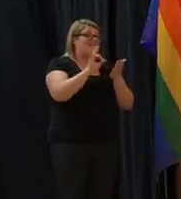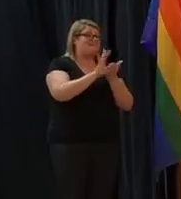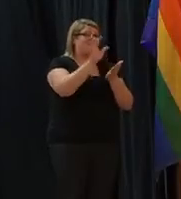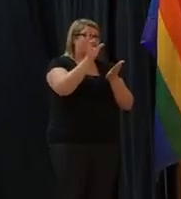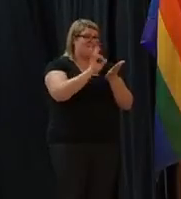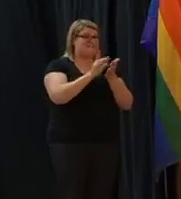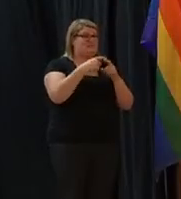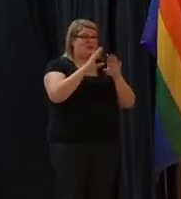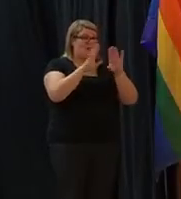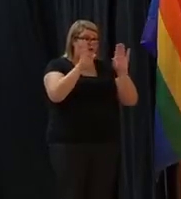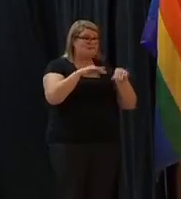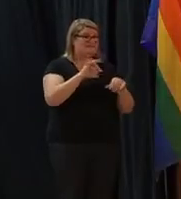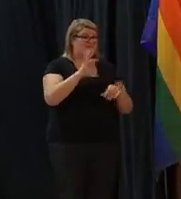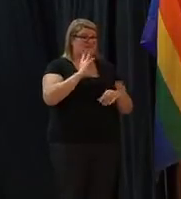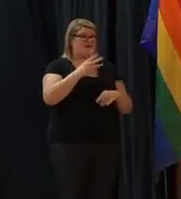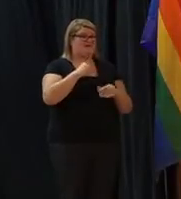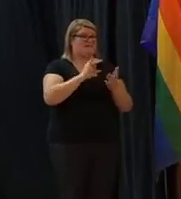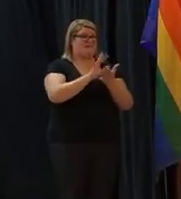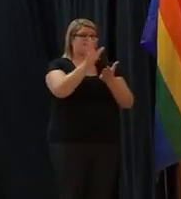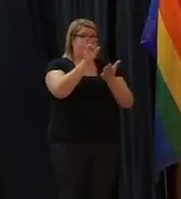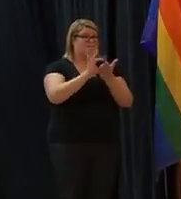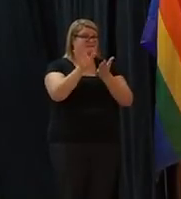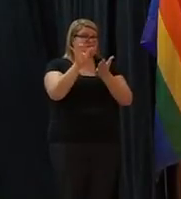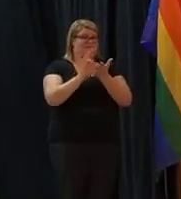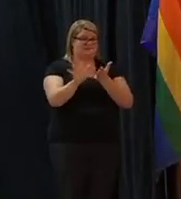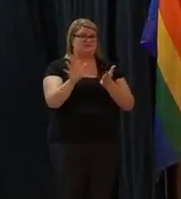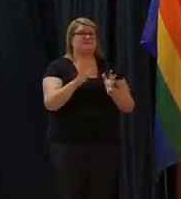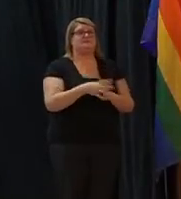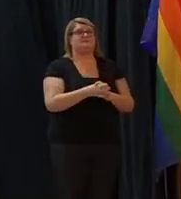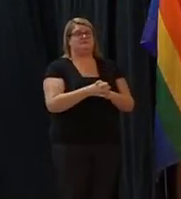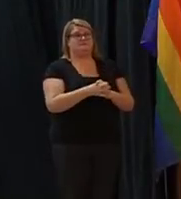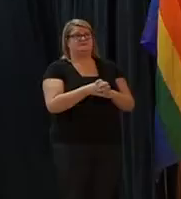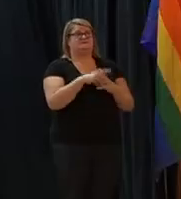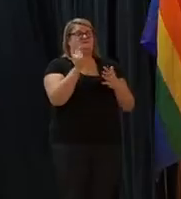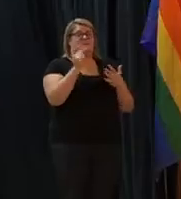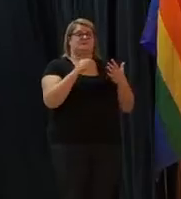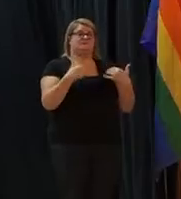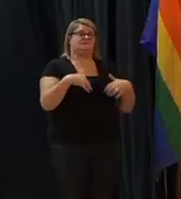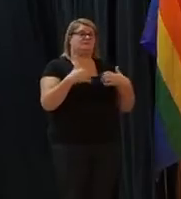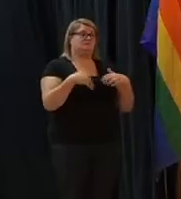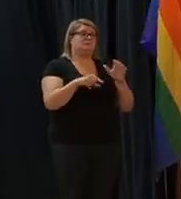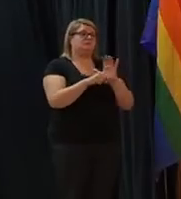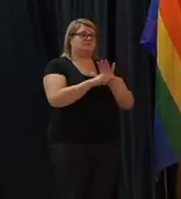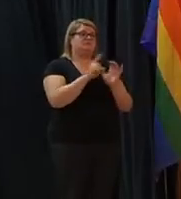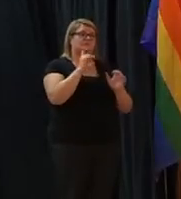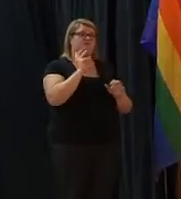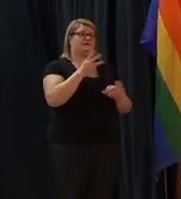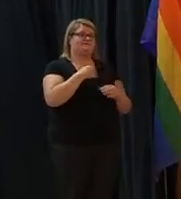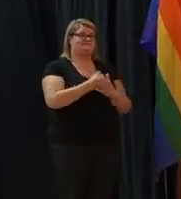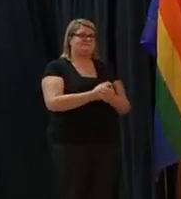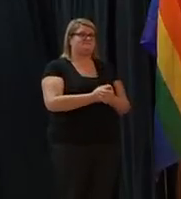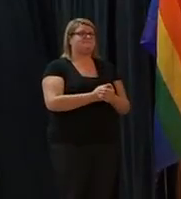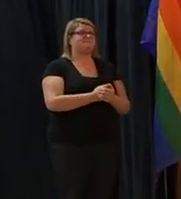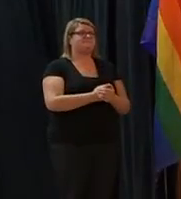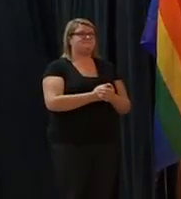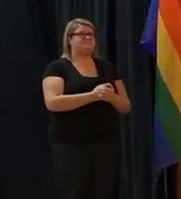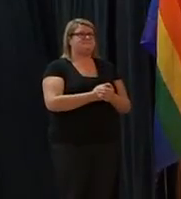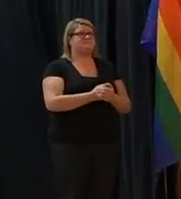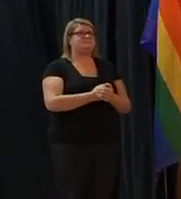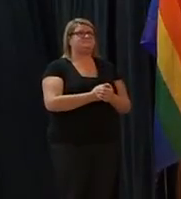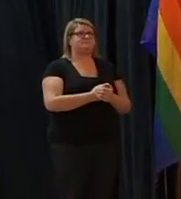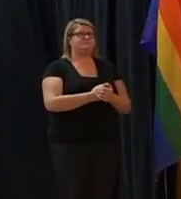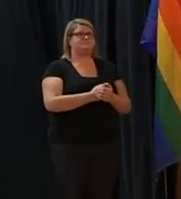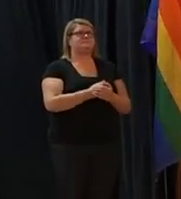then. They are becoming prostitutes of housing states and so forth and so on. In this case, Aluta